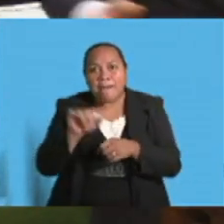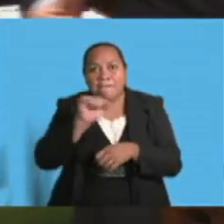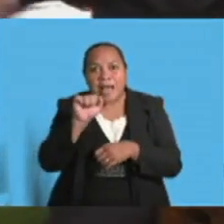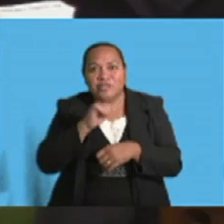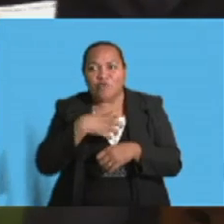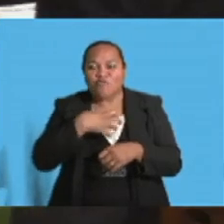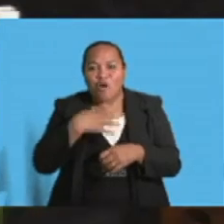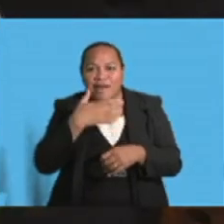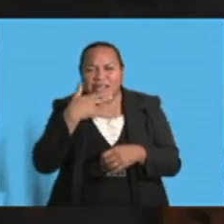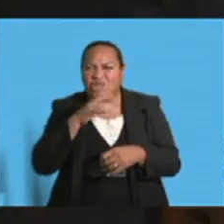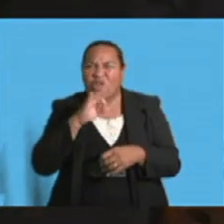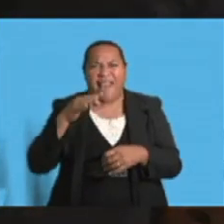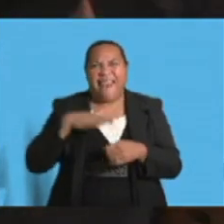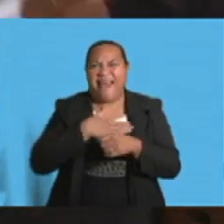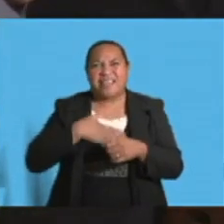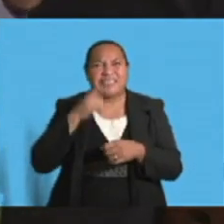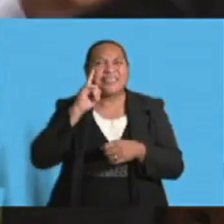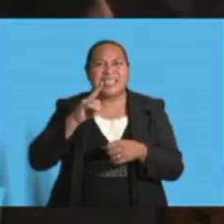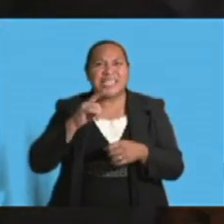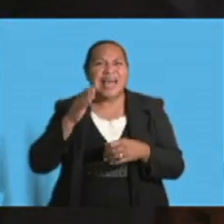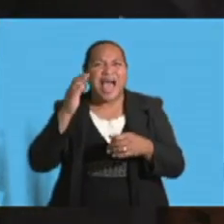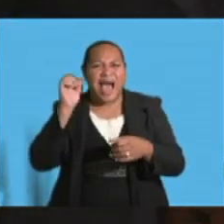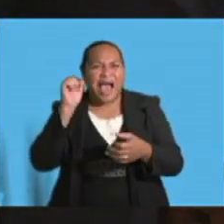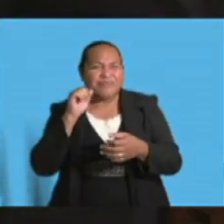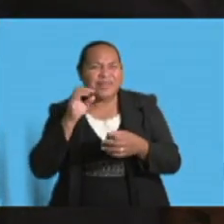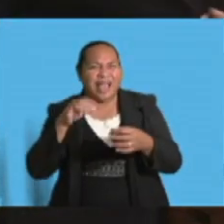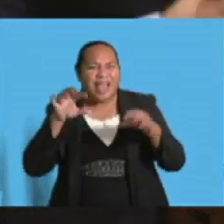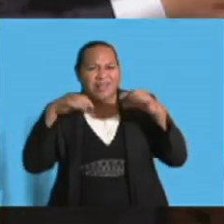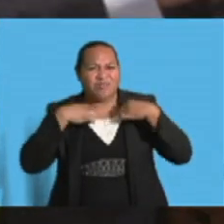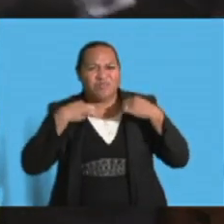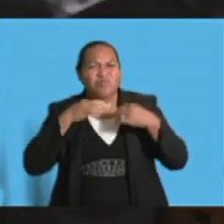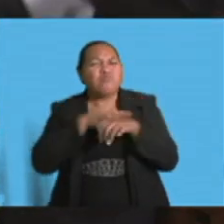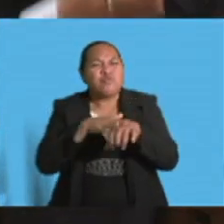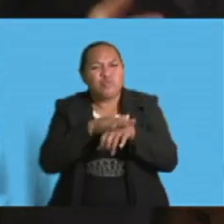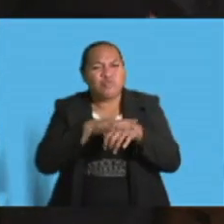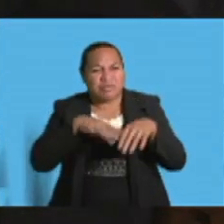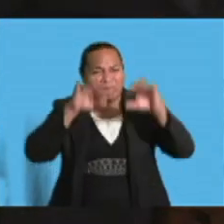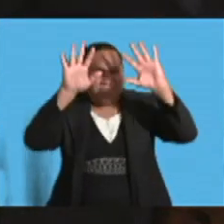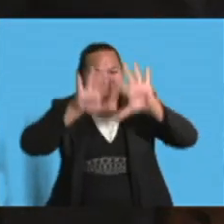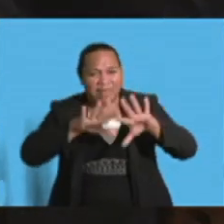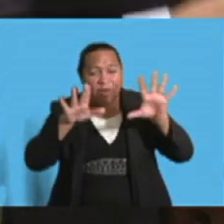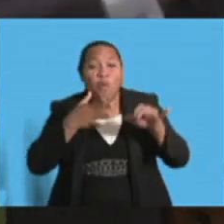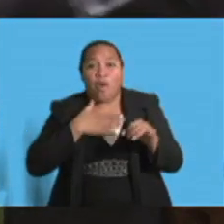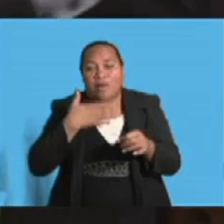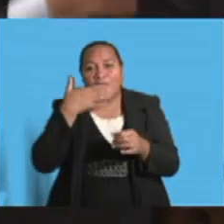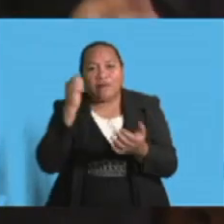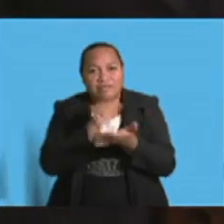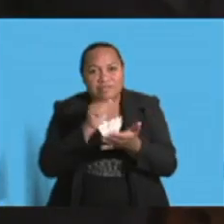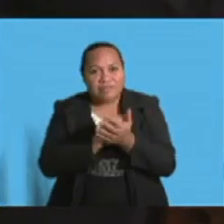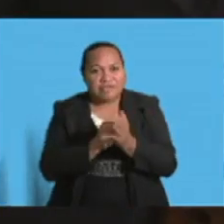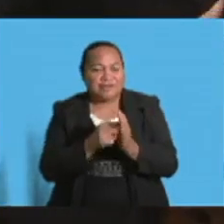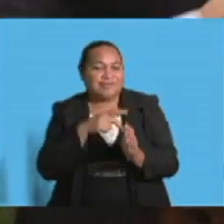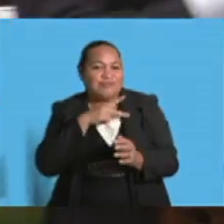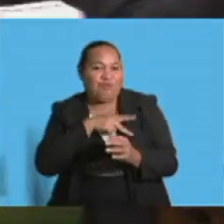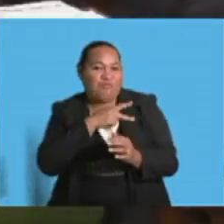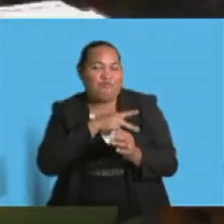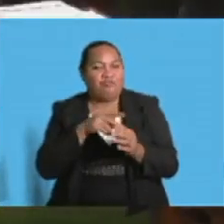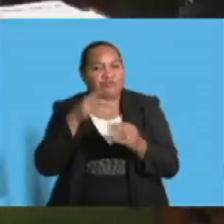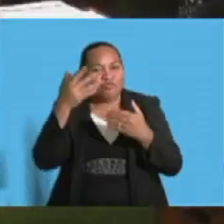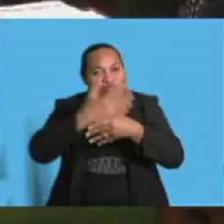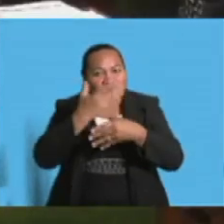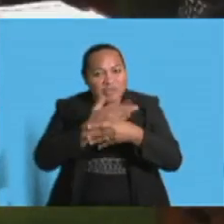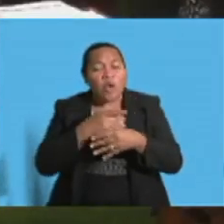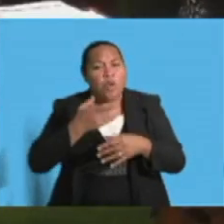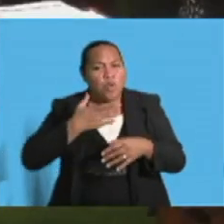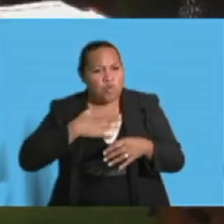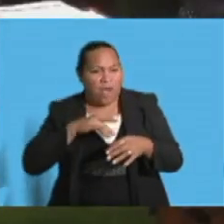to sit in a bus with a tarpaulin on it. They like proper windows. So the quality of buses need to be improved. We need to have dedicated bus lanes, have parking